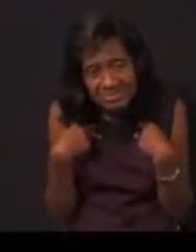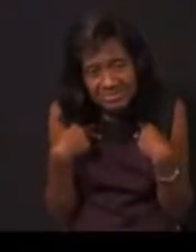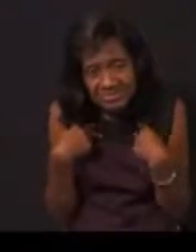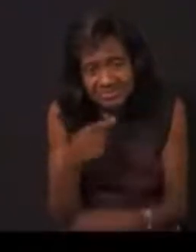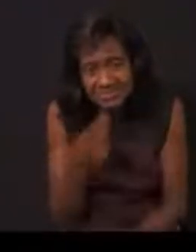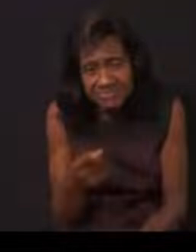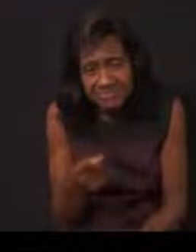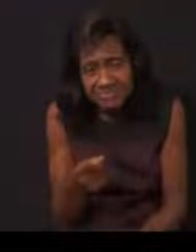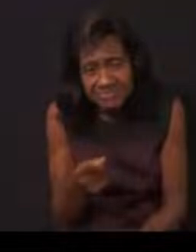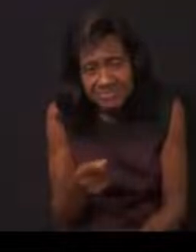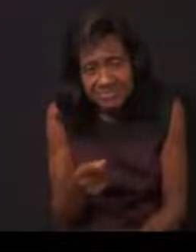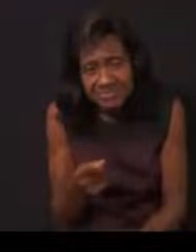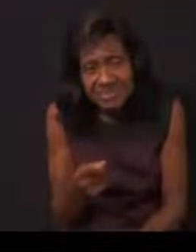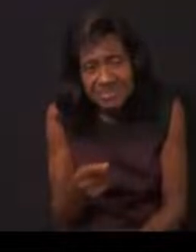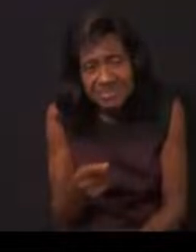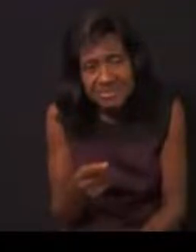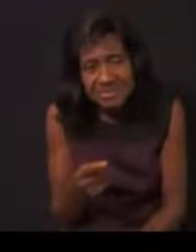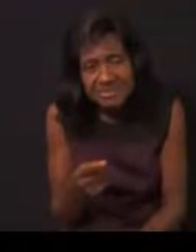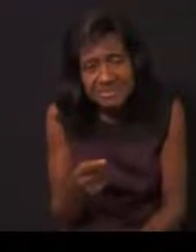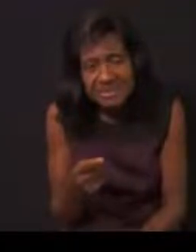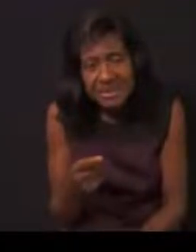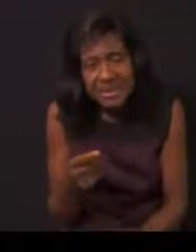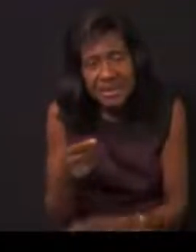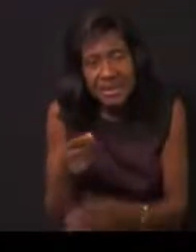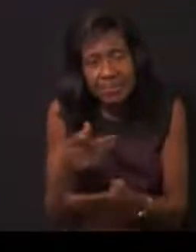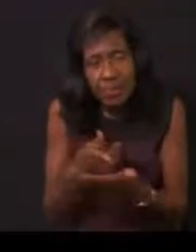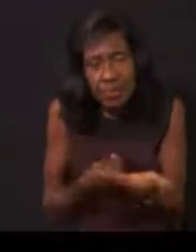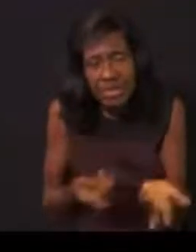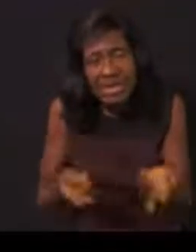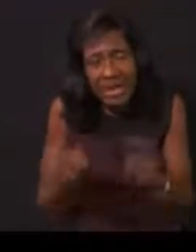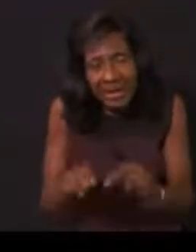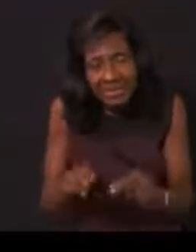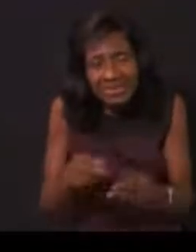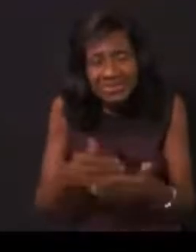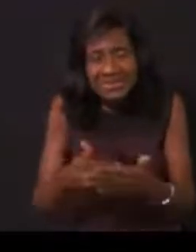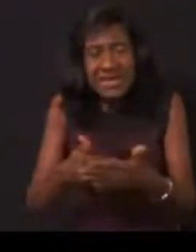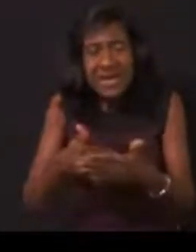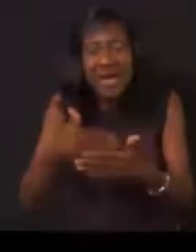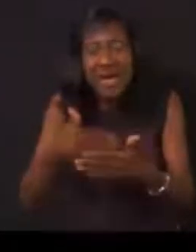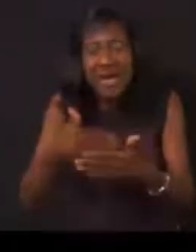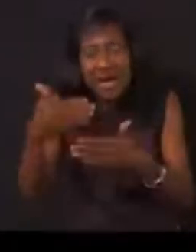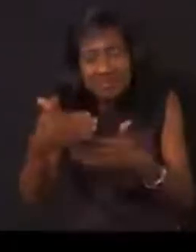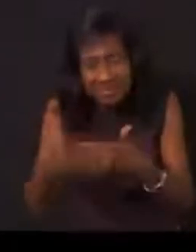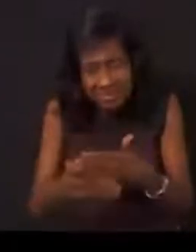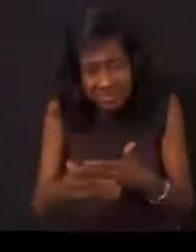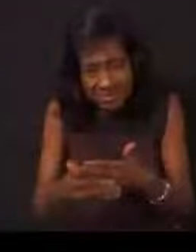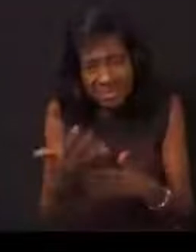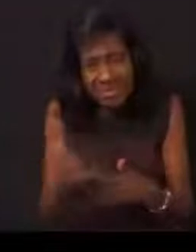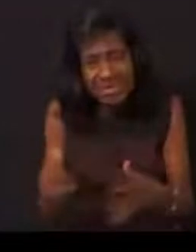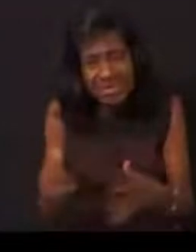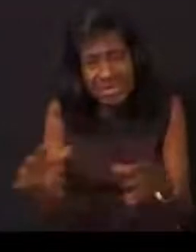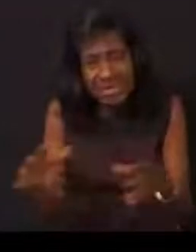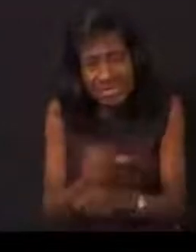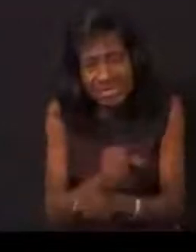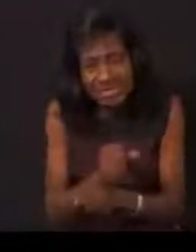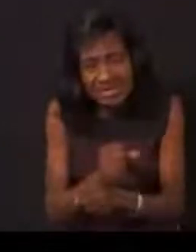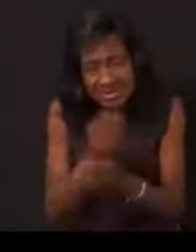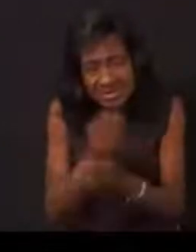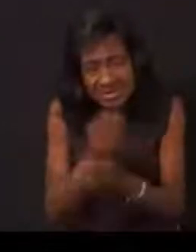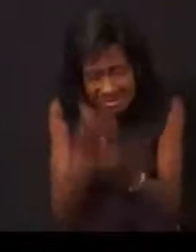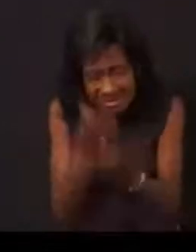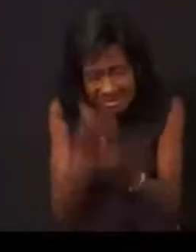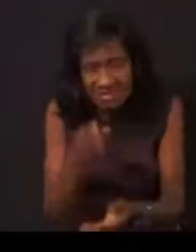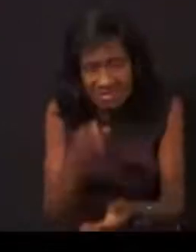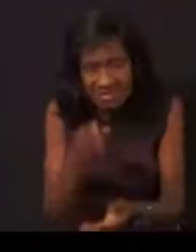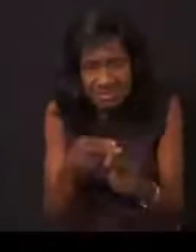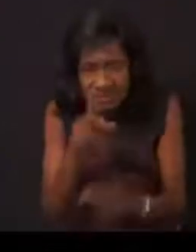I'm thinking really about how you process that information and whether we really have the type of infrastructure in place in